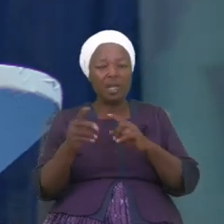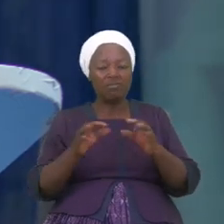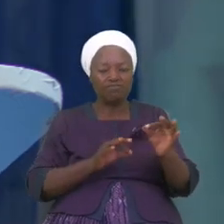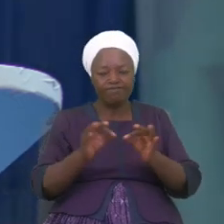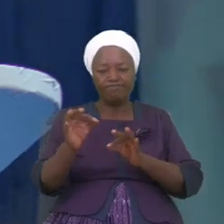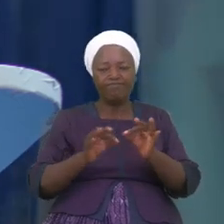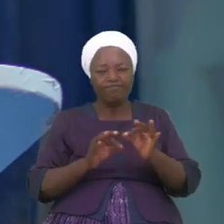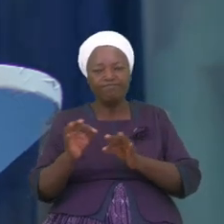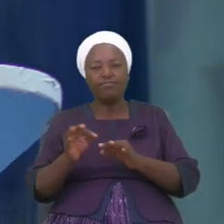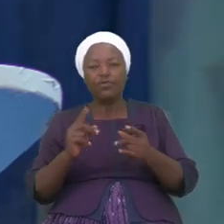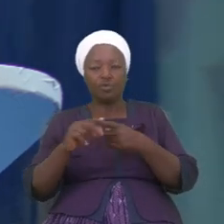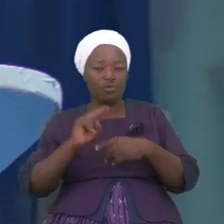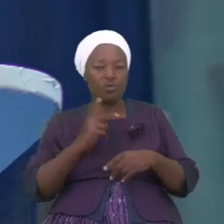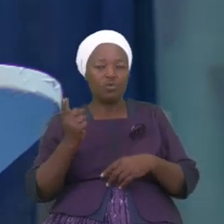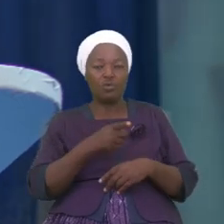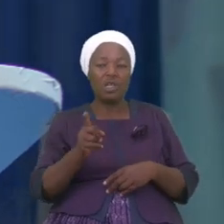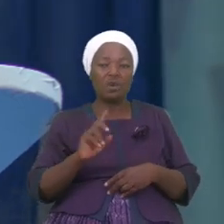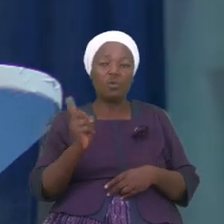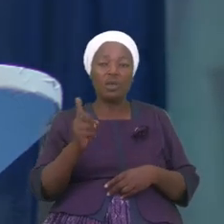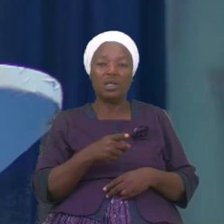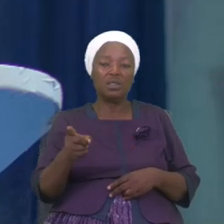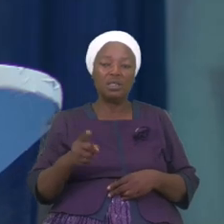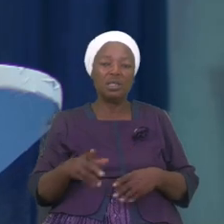where they stay, the quarter where they stay.